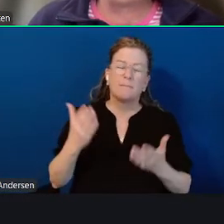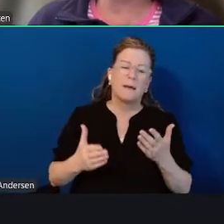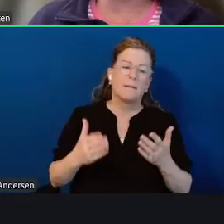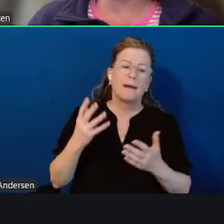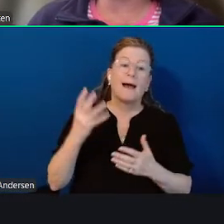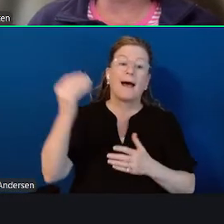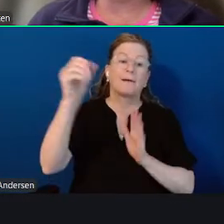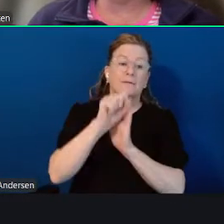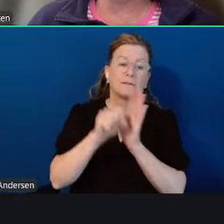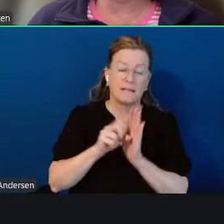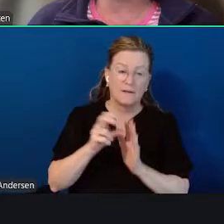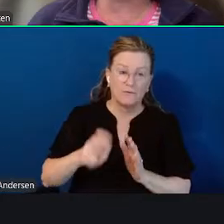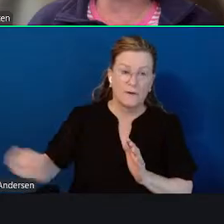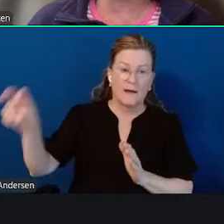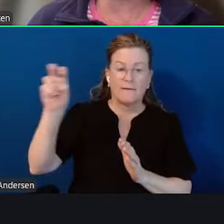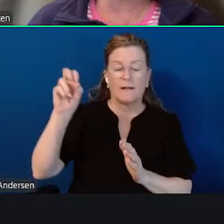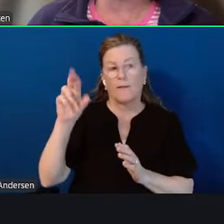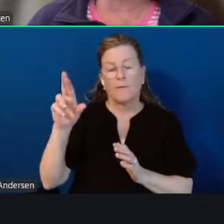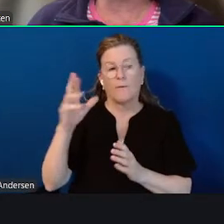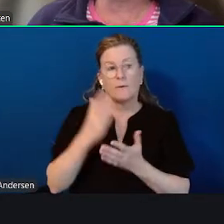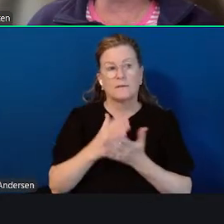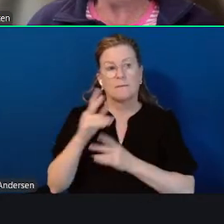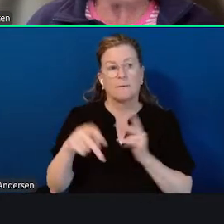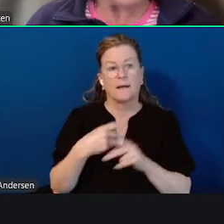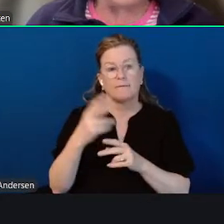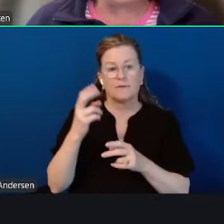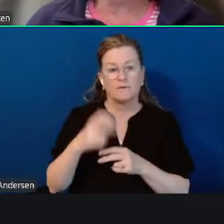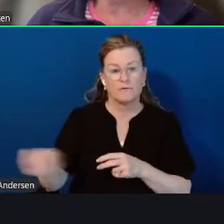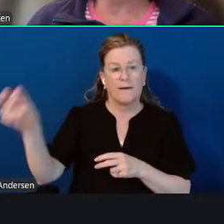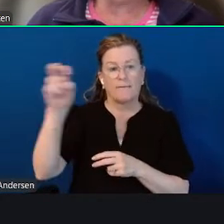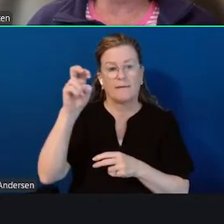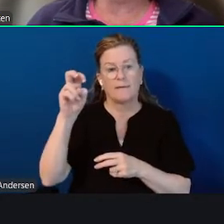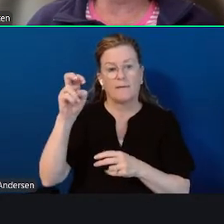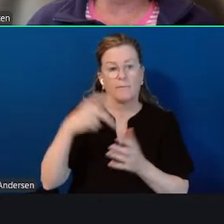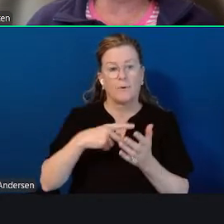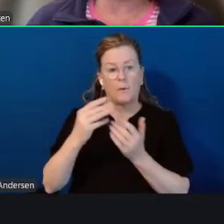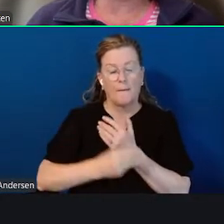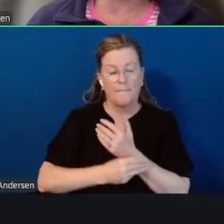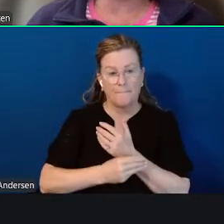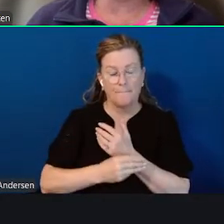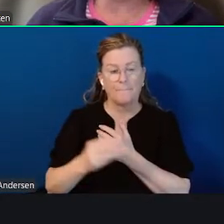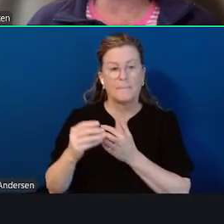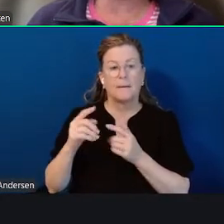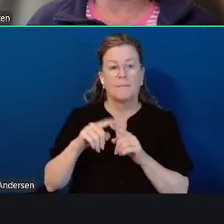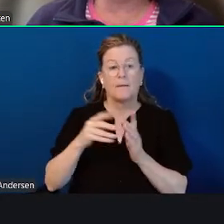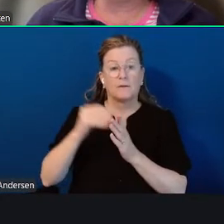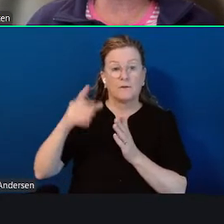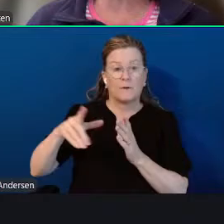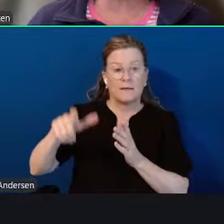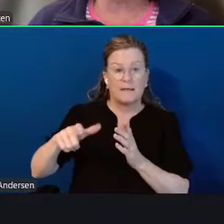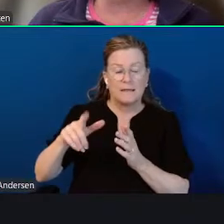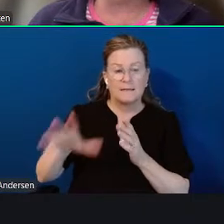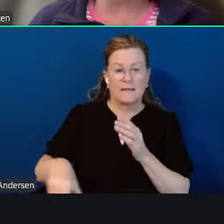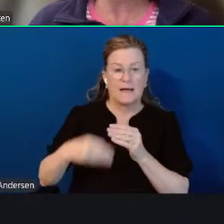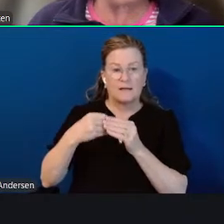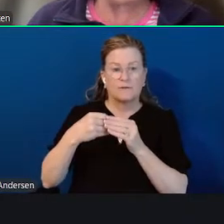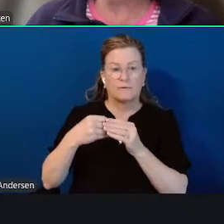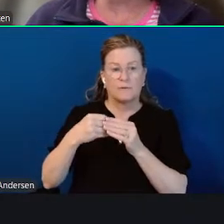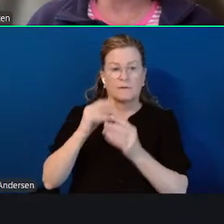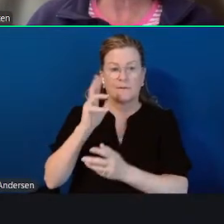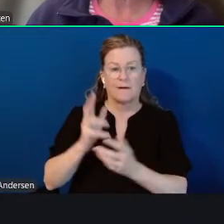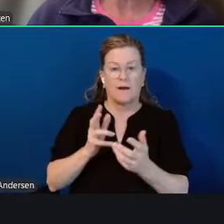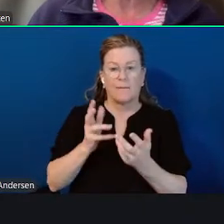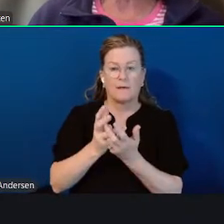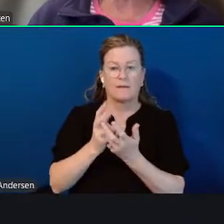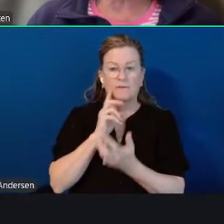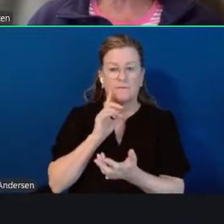out-of-state travel or some kind of a travel program that the student would need some extra accommodations